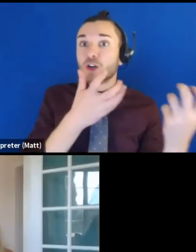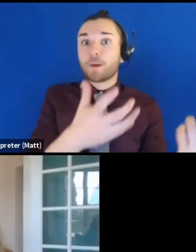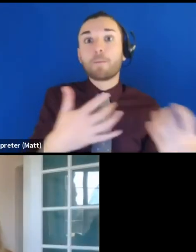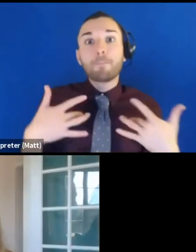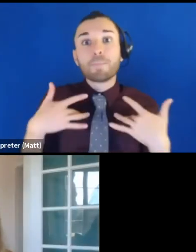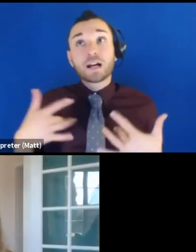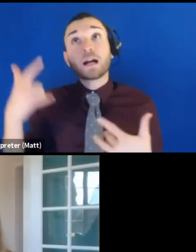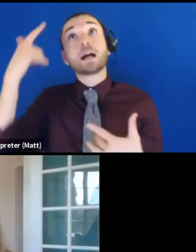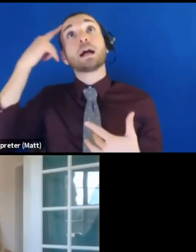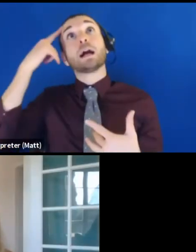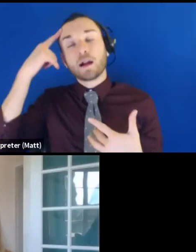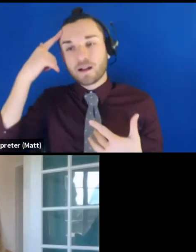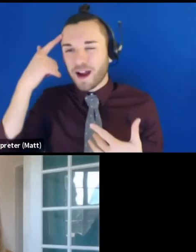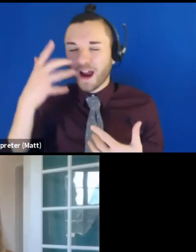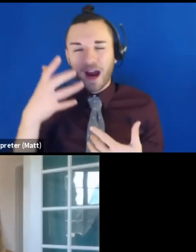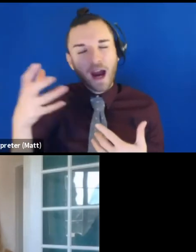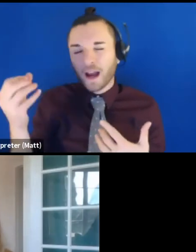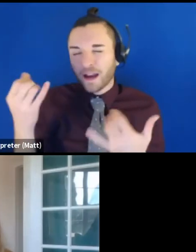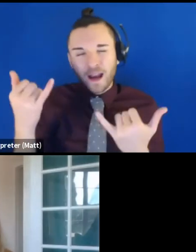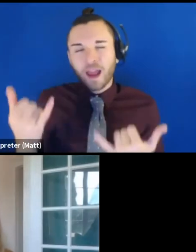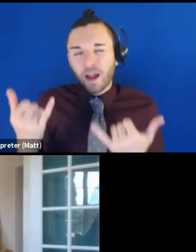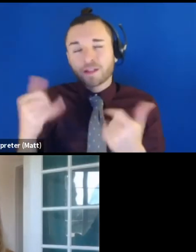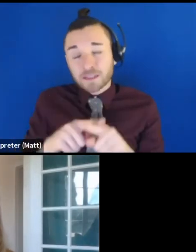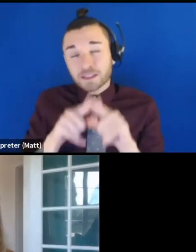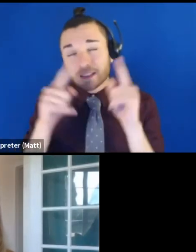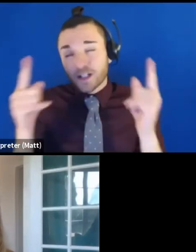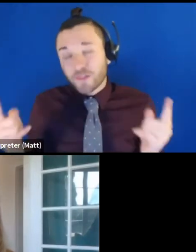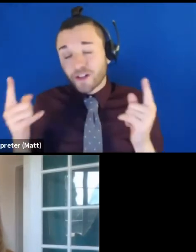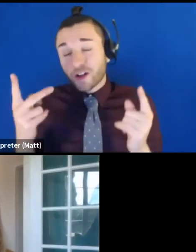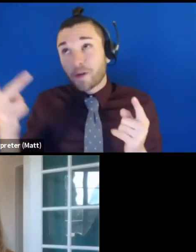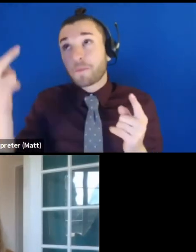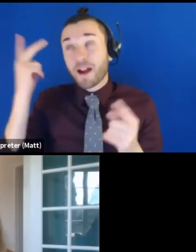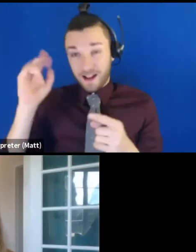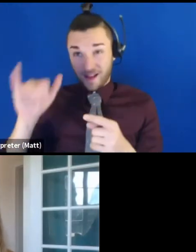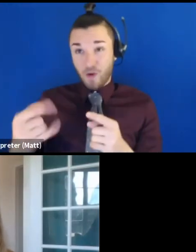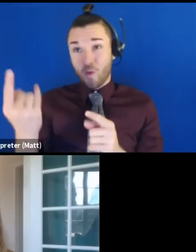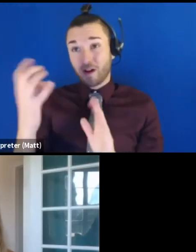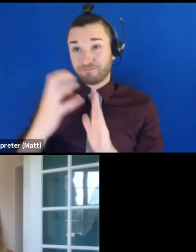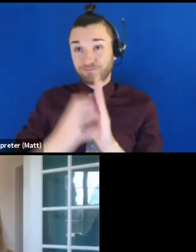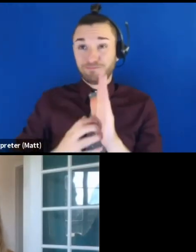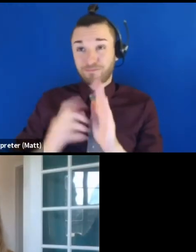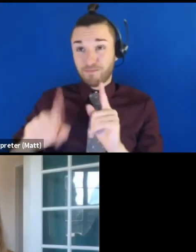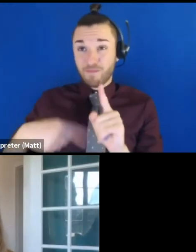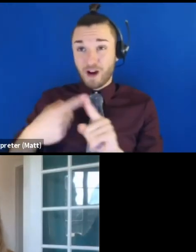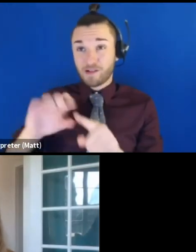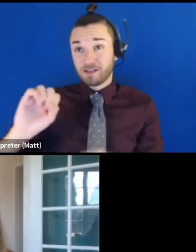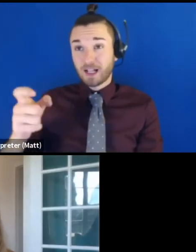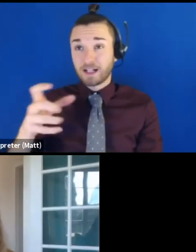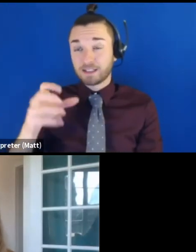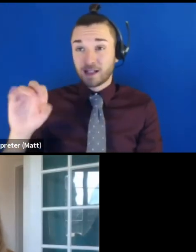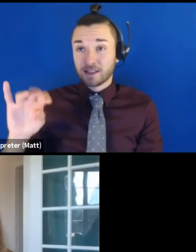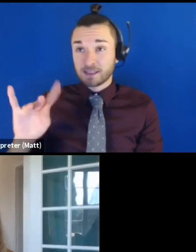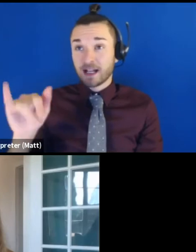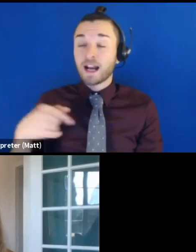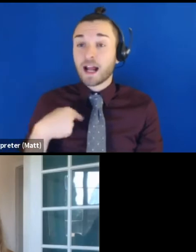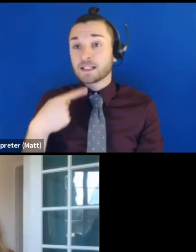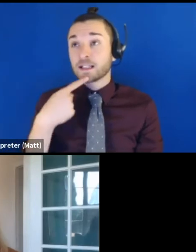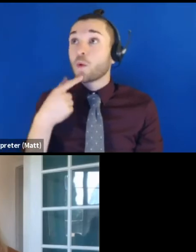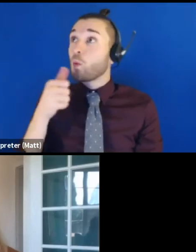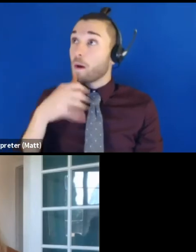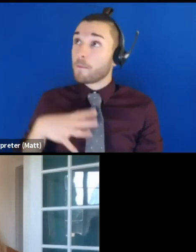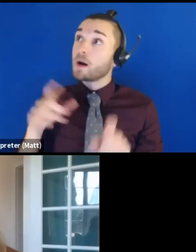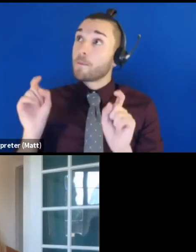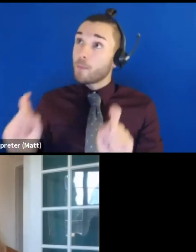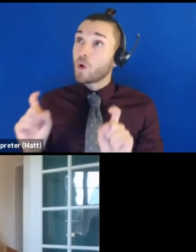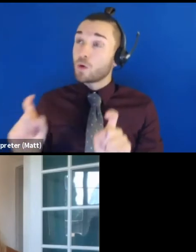funny because that it feels very different now when you read it, but in my piece about Sex and the City, I say that women are trained to watch a lot of movies and go, in